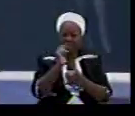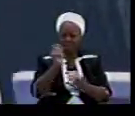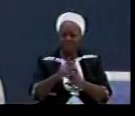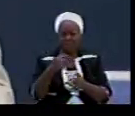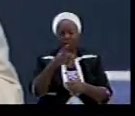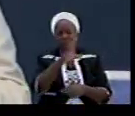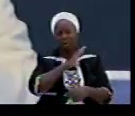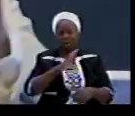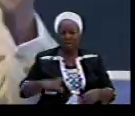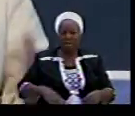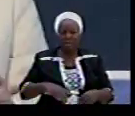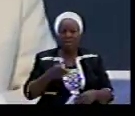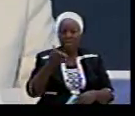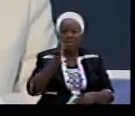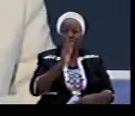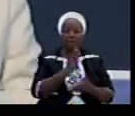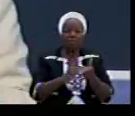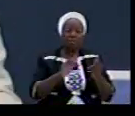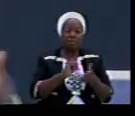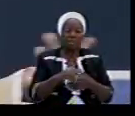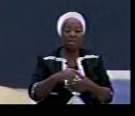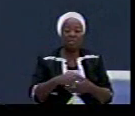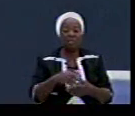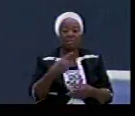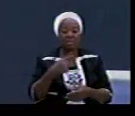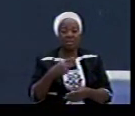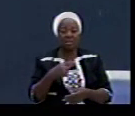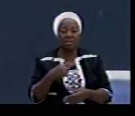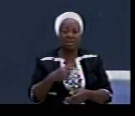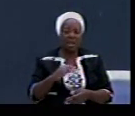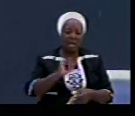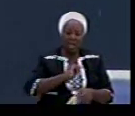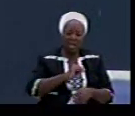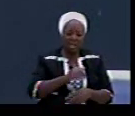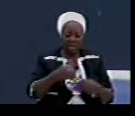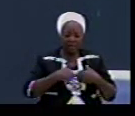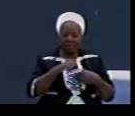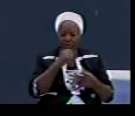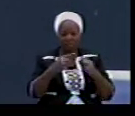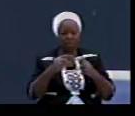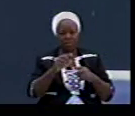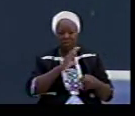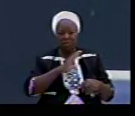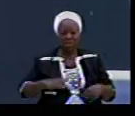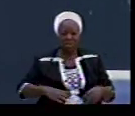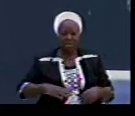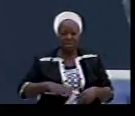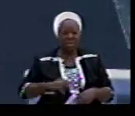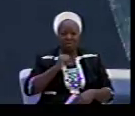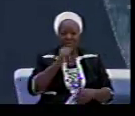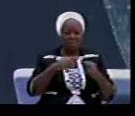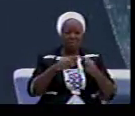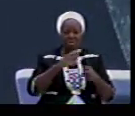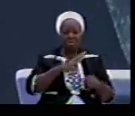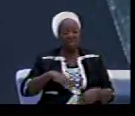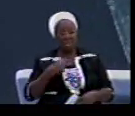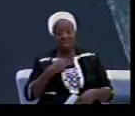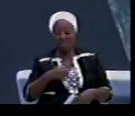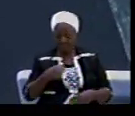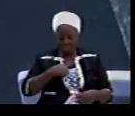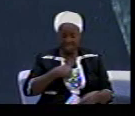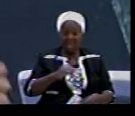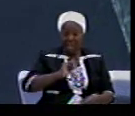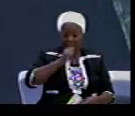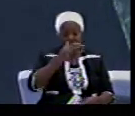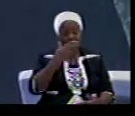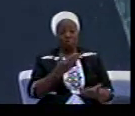that have not come to Christ. They will not come to Christ. They say, I'm good. They say, I'm righteous. They